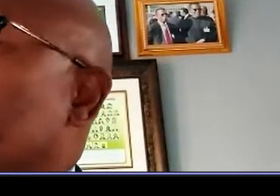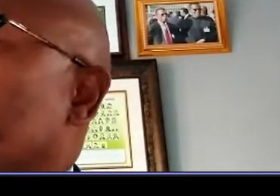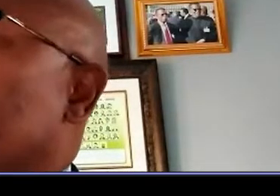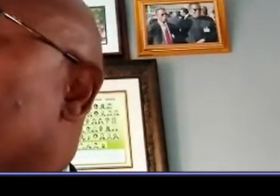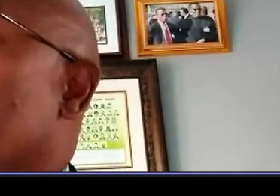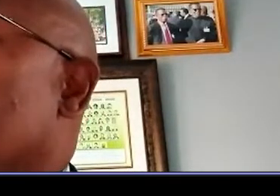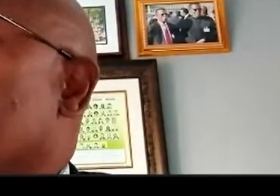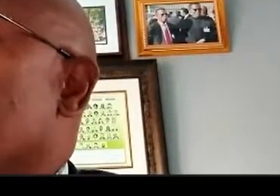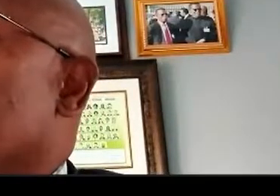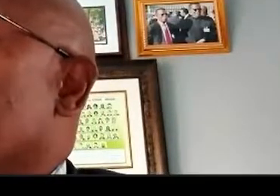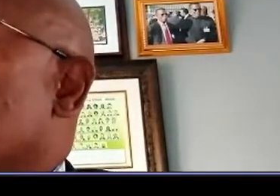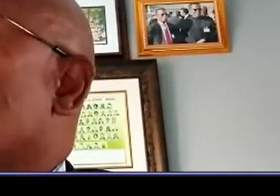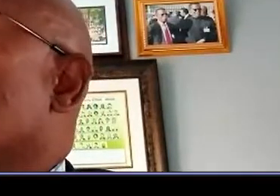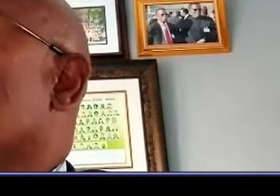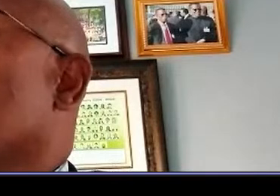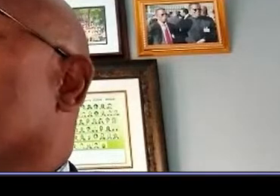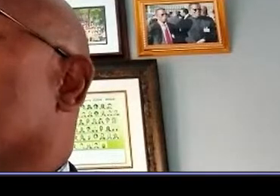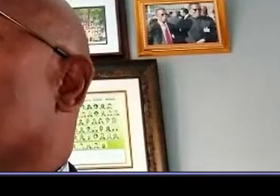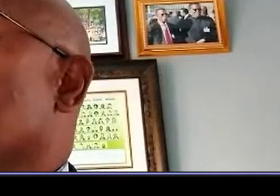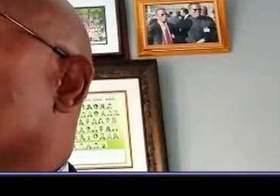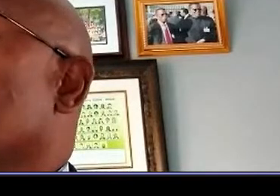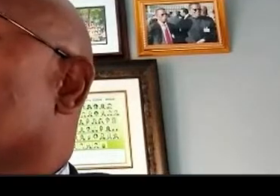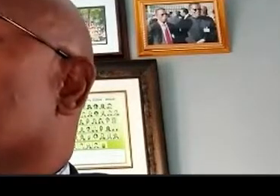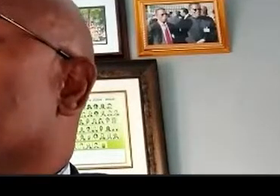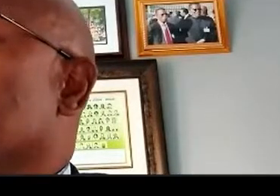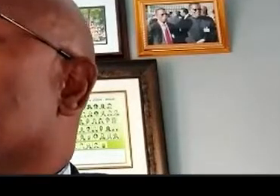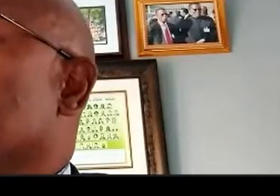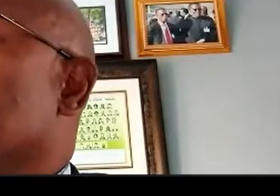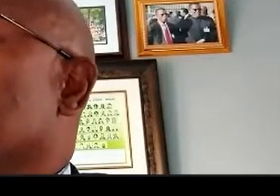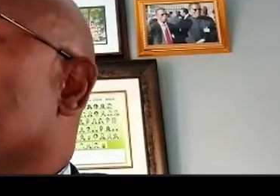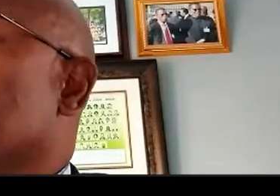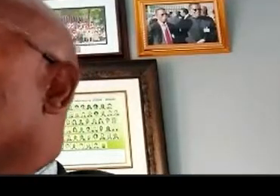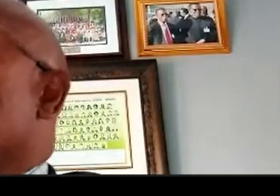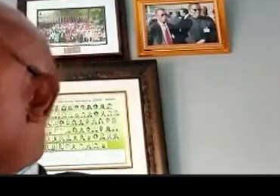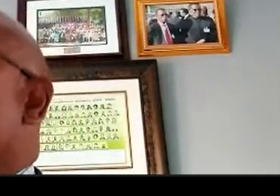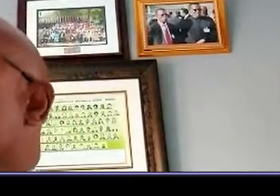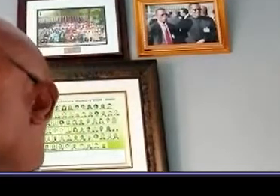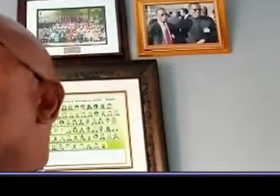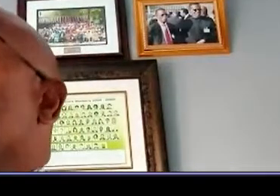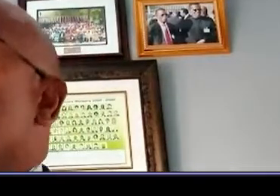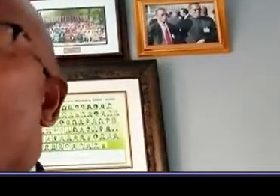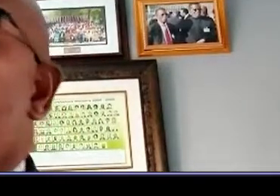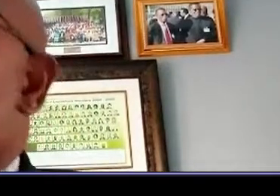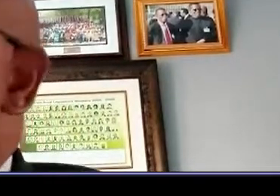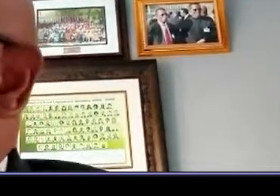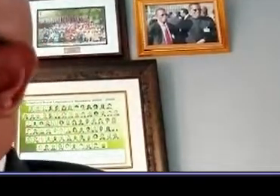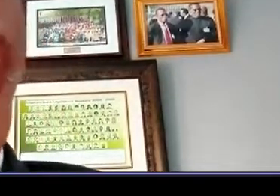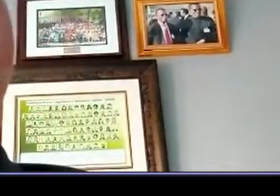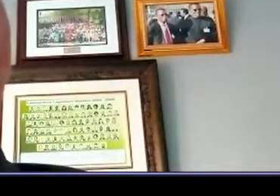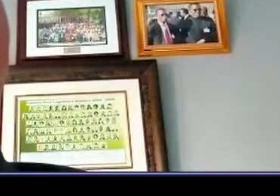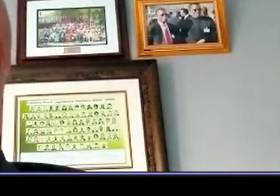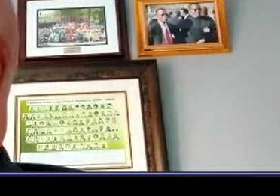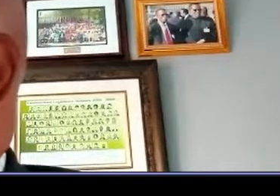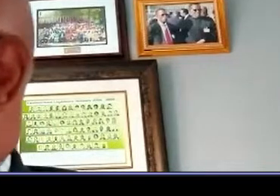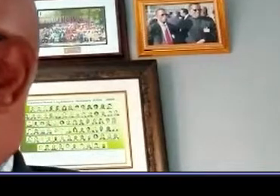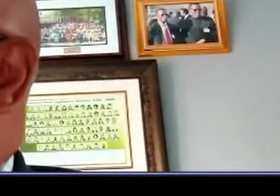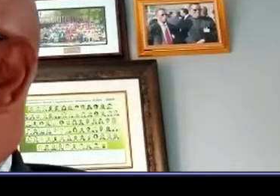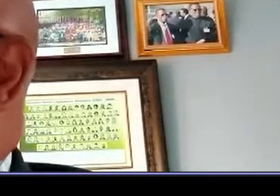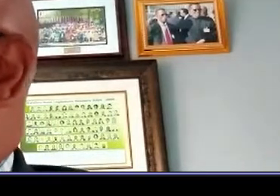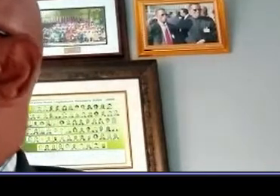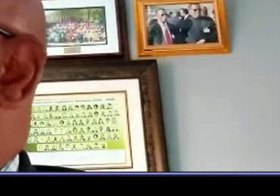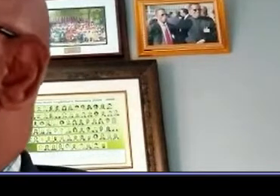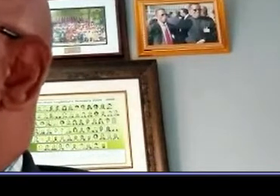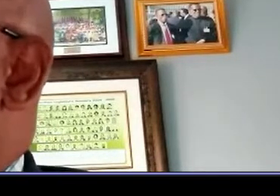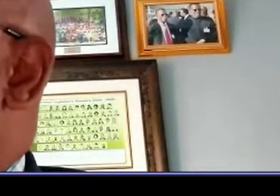unequaled mercy, restoration, and wisdom. Before I go on with my